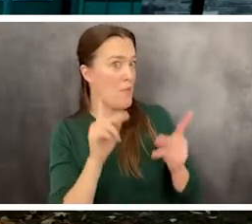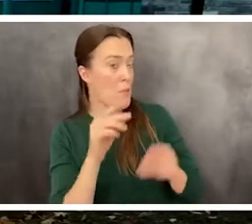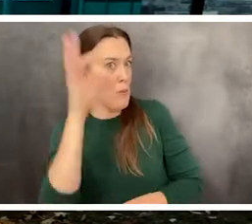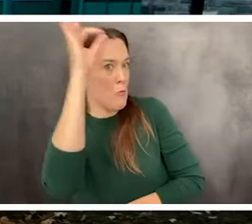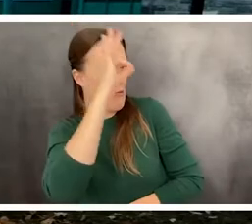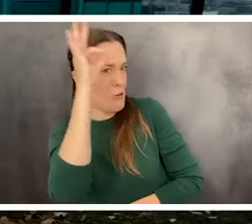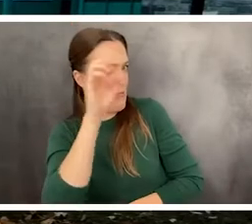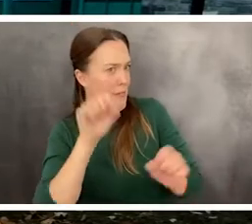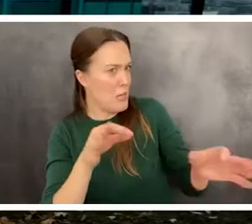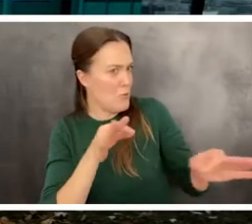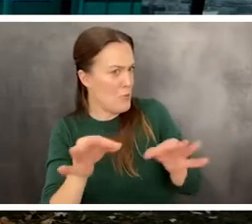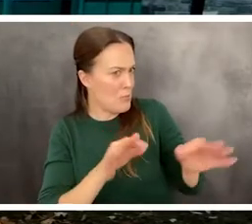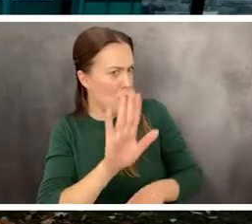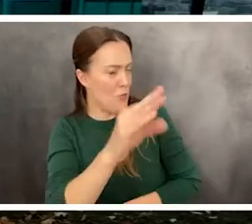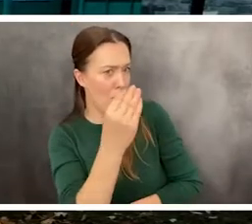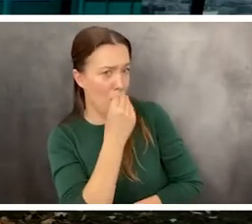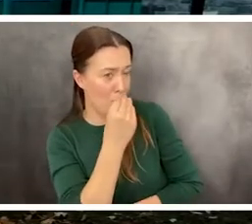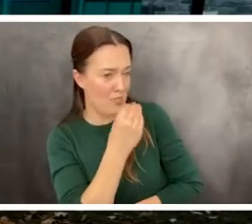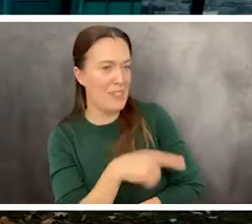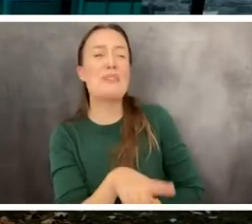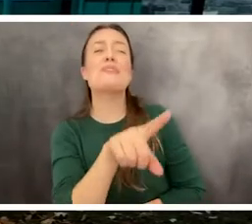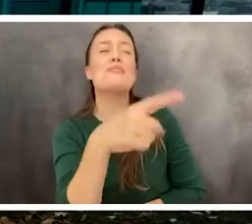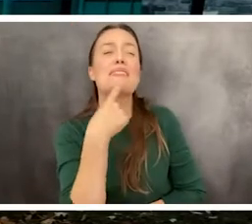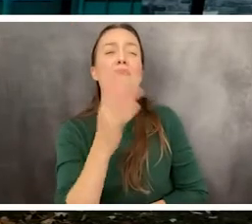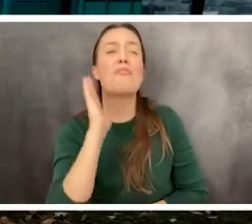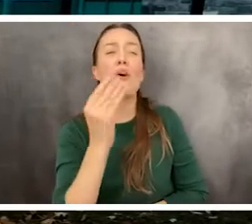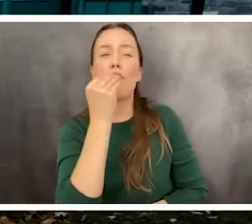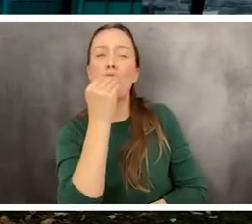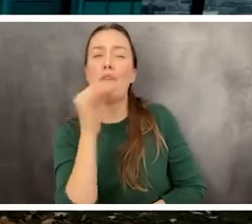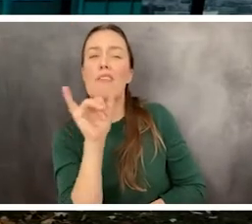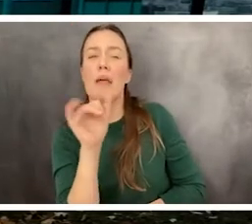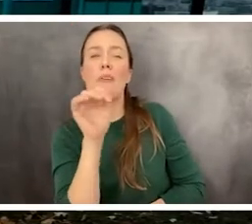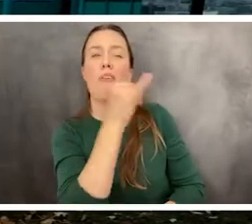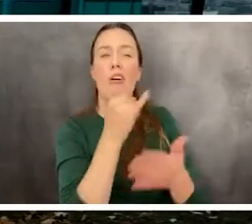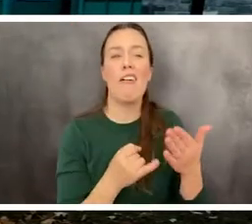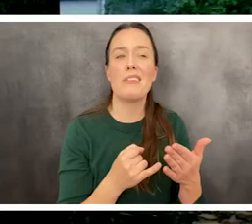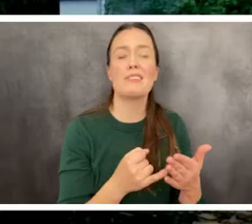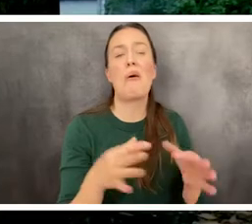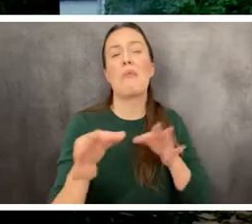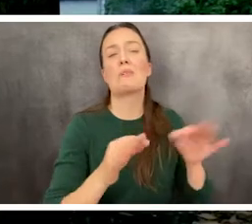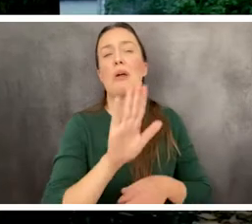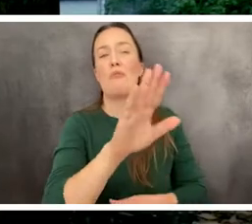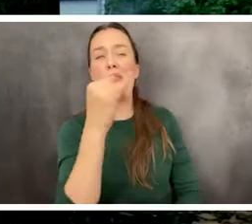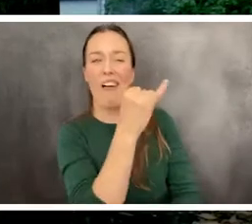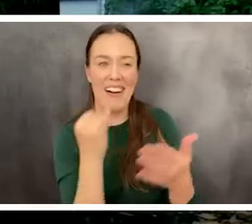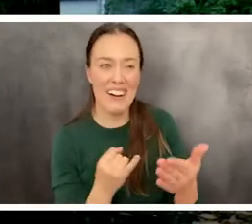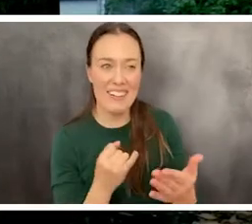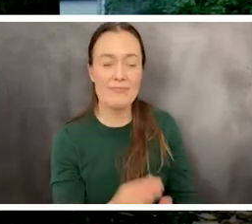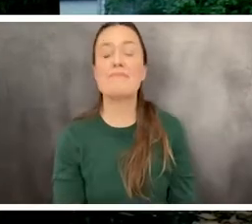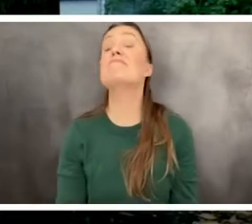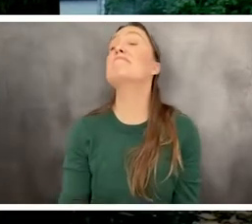bit about the food you create? I mean, you talk about food as art, so tell us a little bit about your art form. Yeah, I mean, so